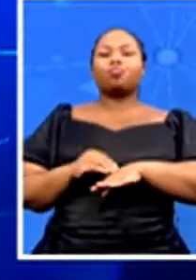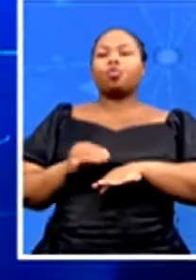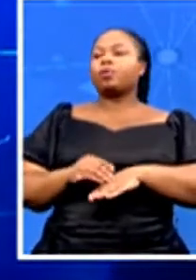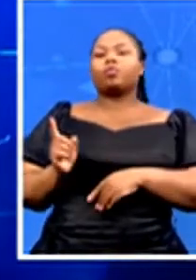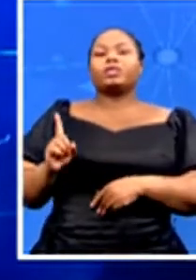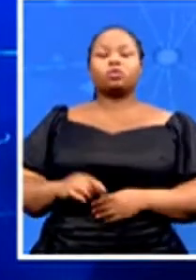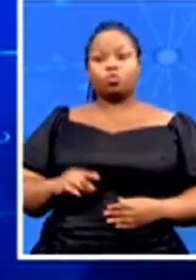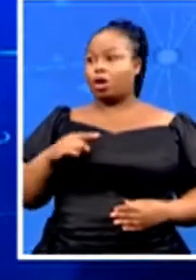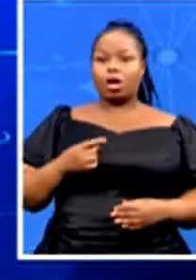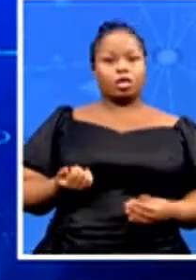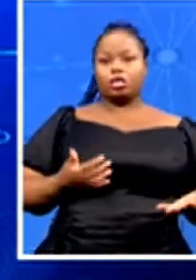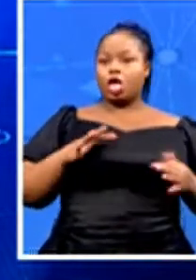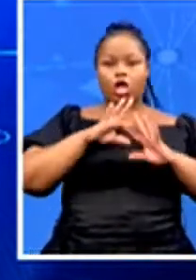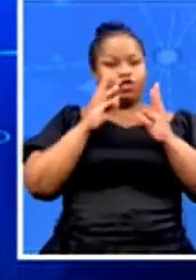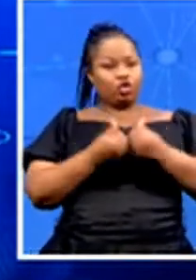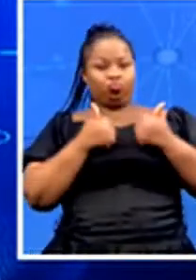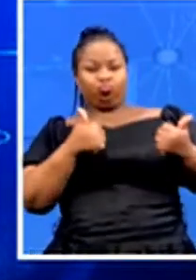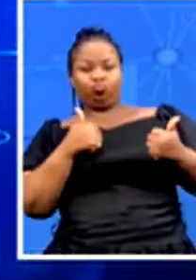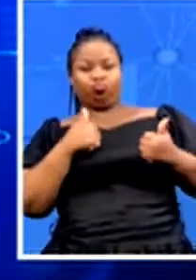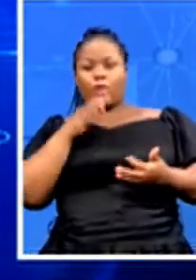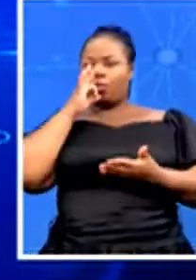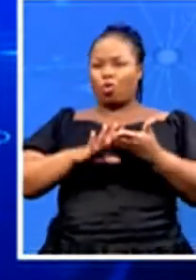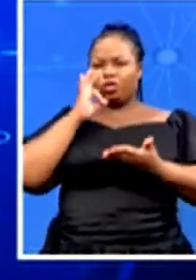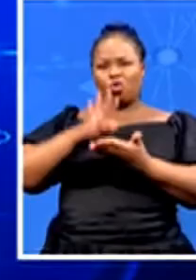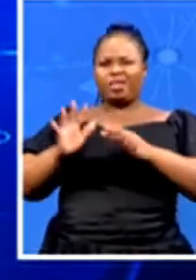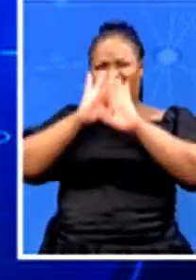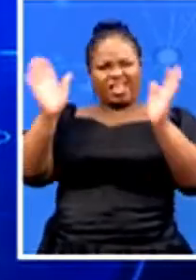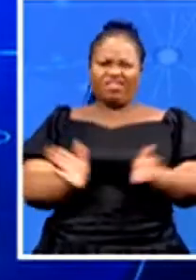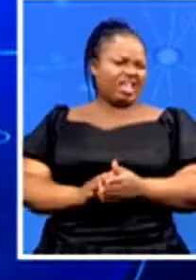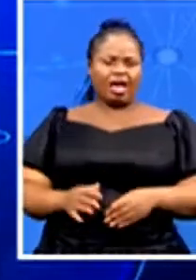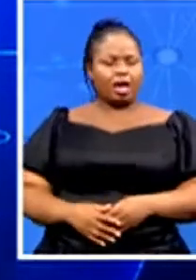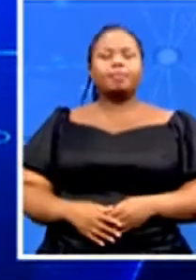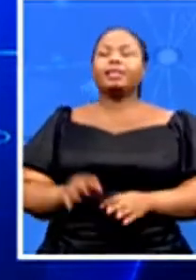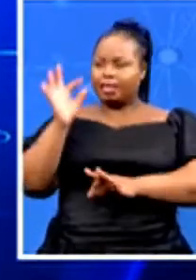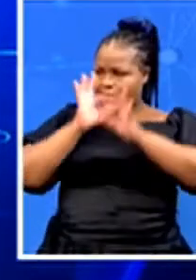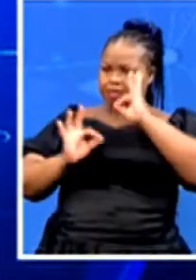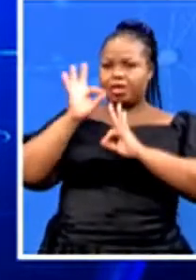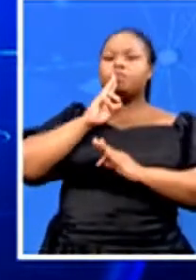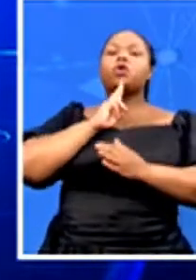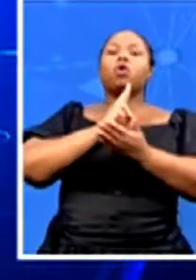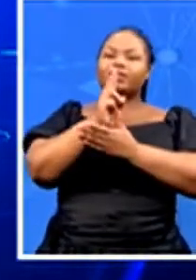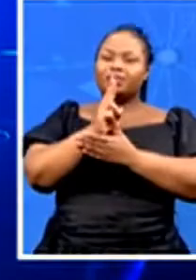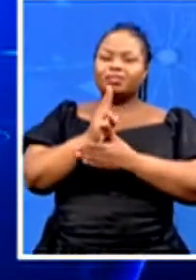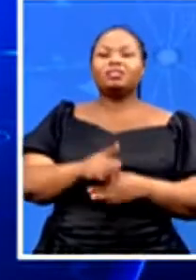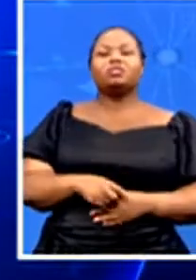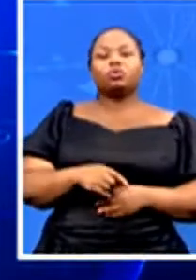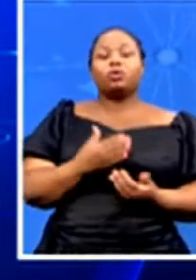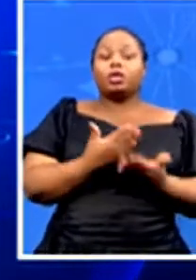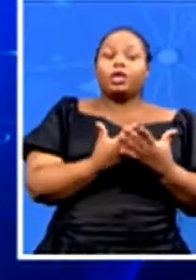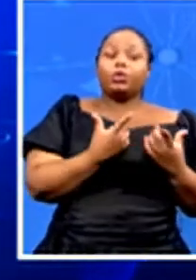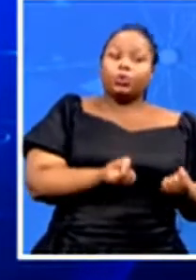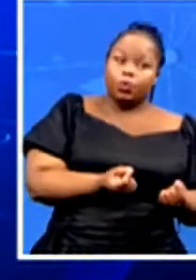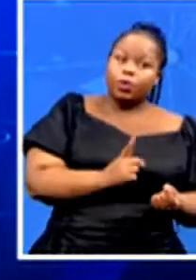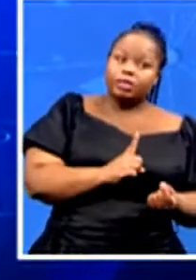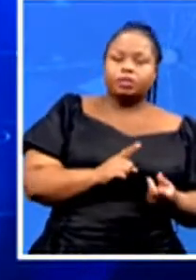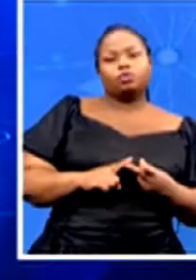So tell me what you can do and what is it that you cannot do, so that we meet each other halfway. The other important thing is